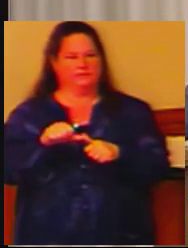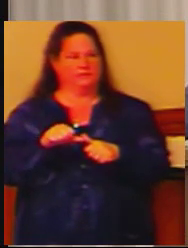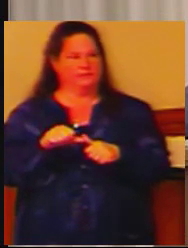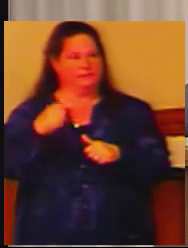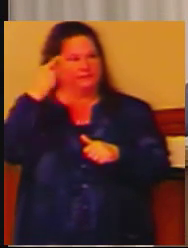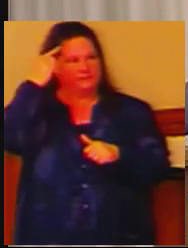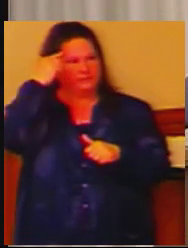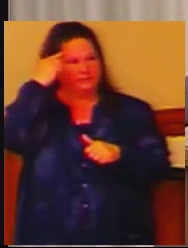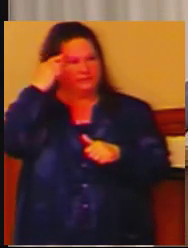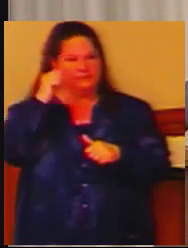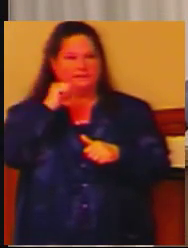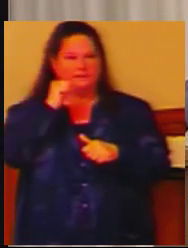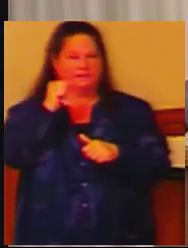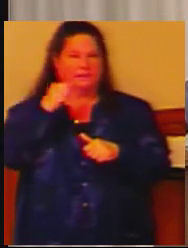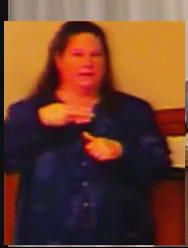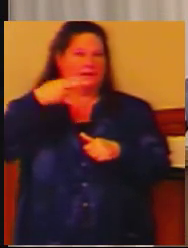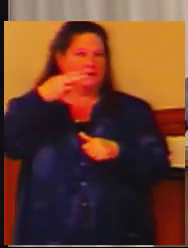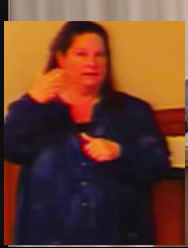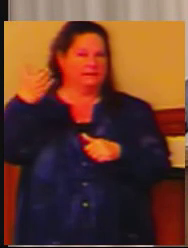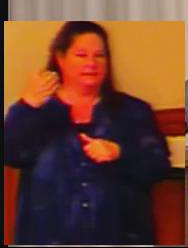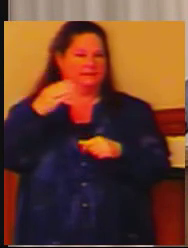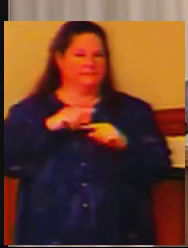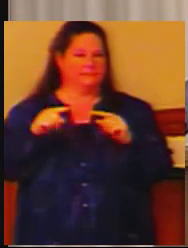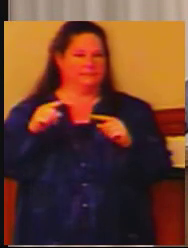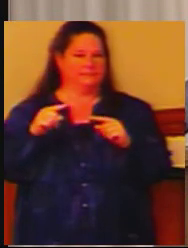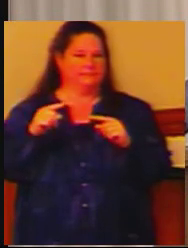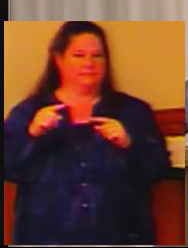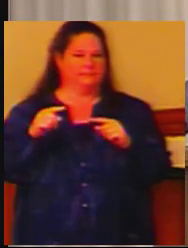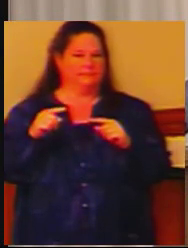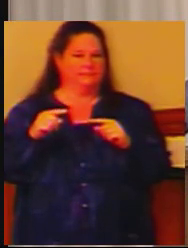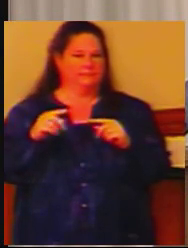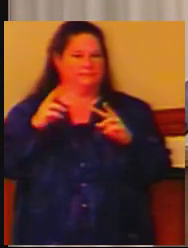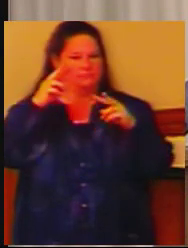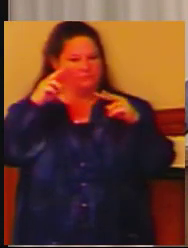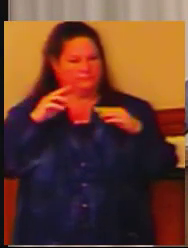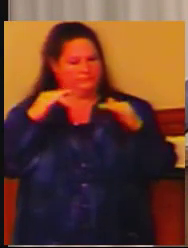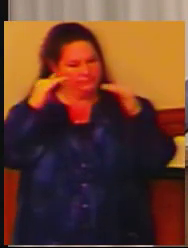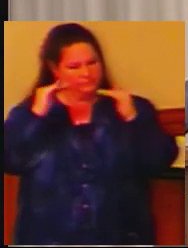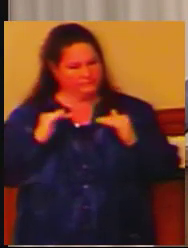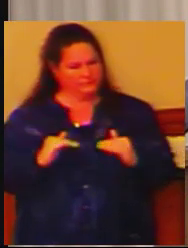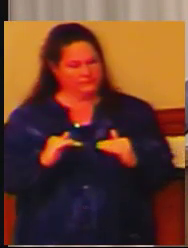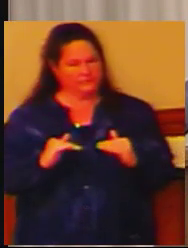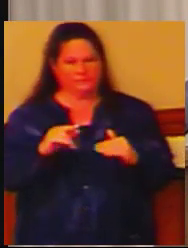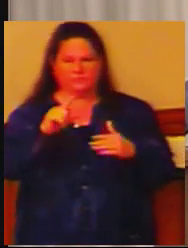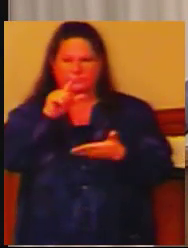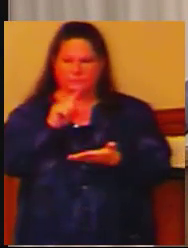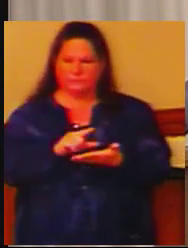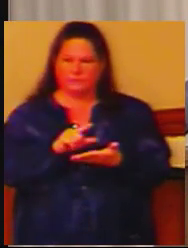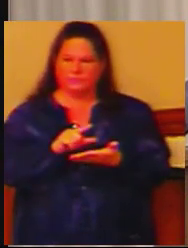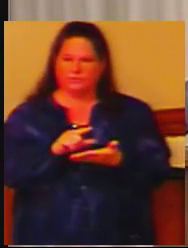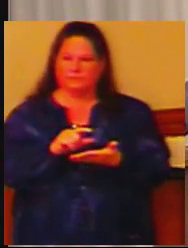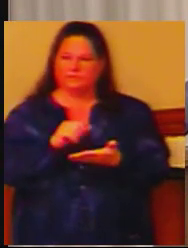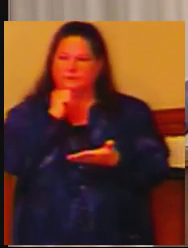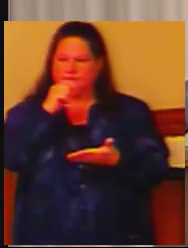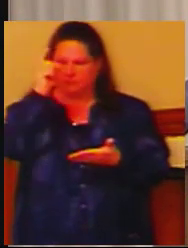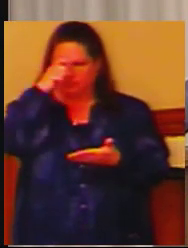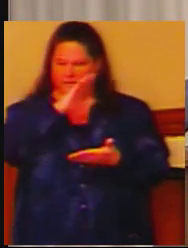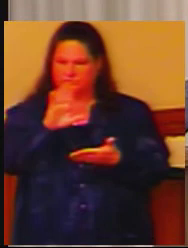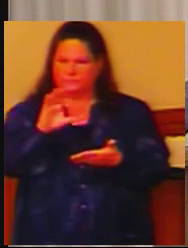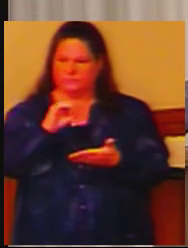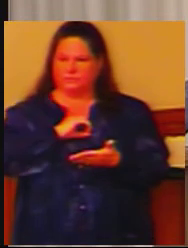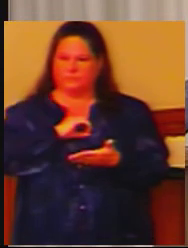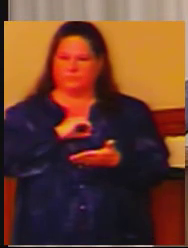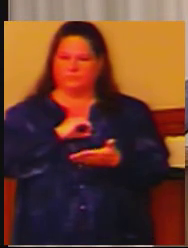Mind not high things, but condescend to men of low estate. Be not wise in your own